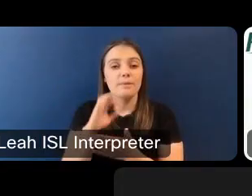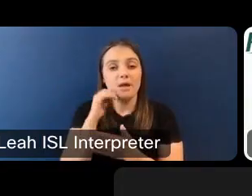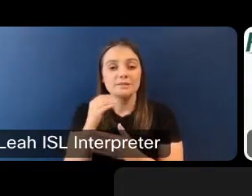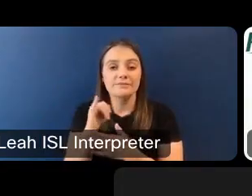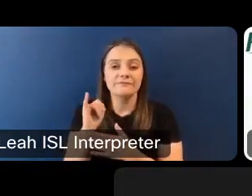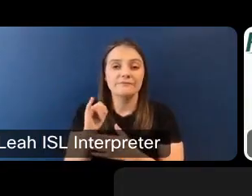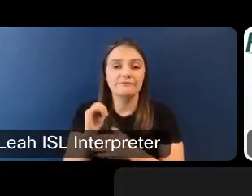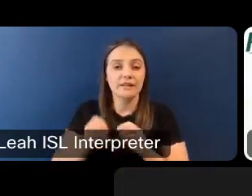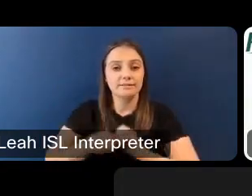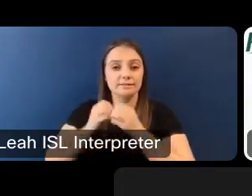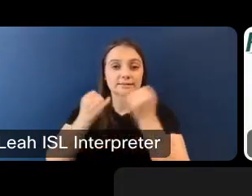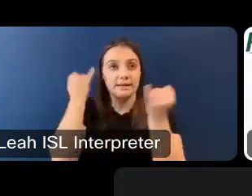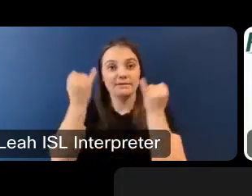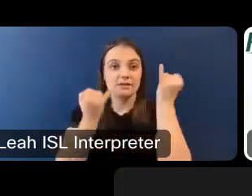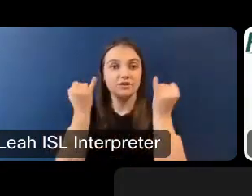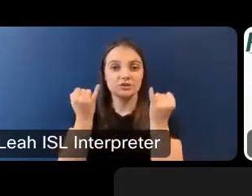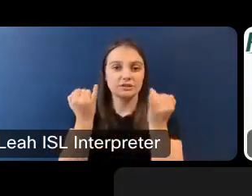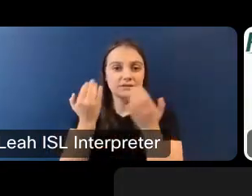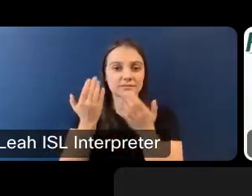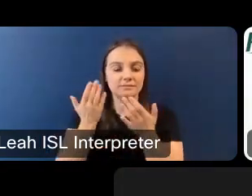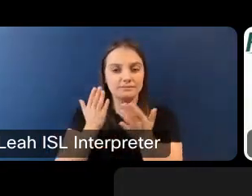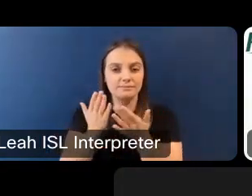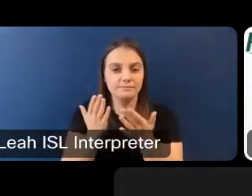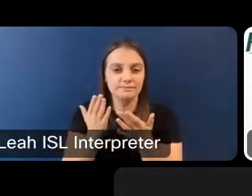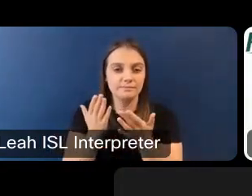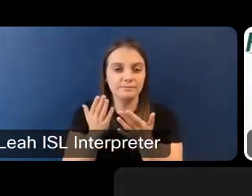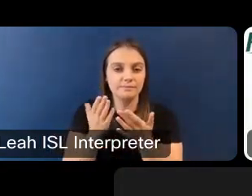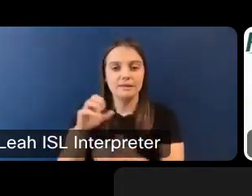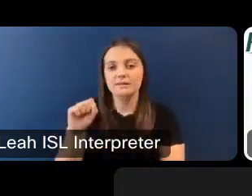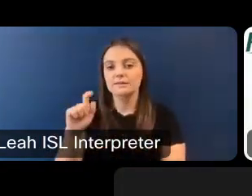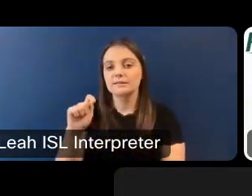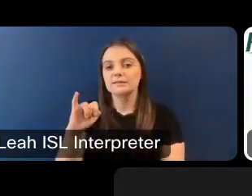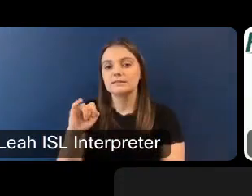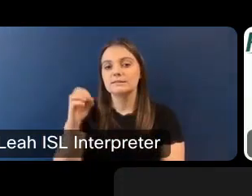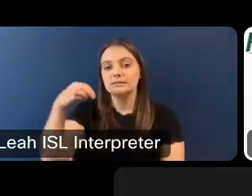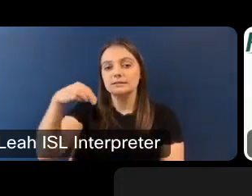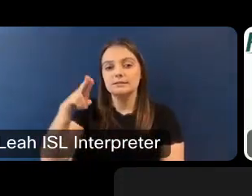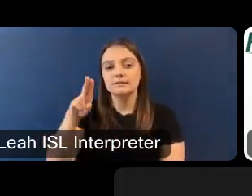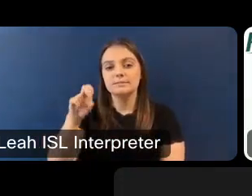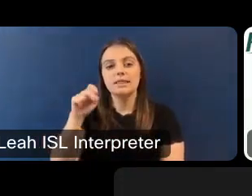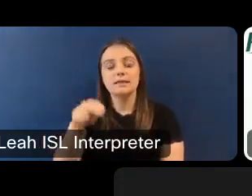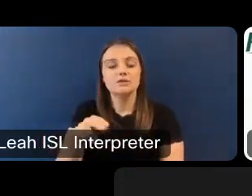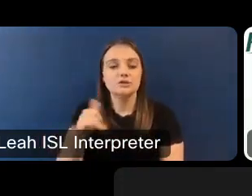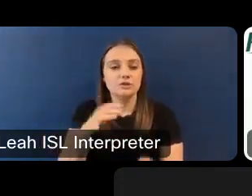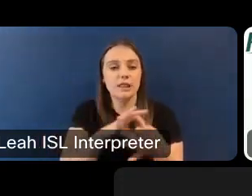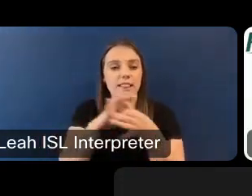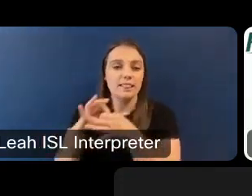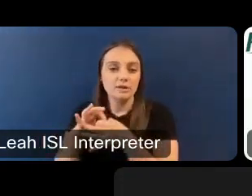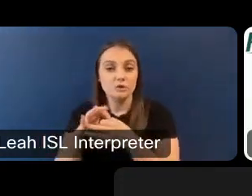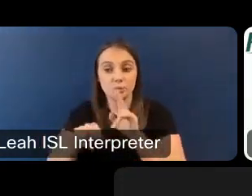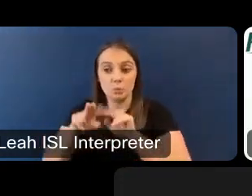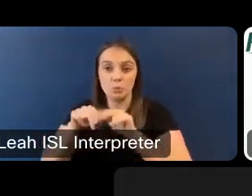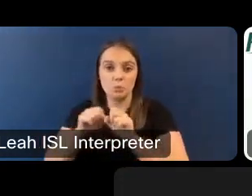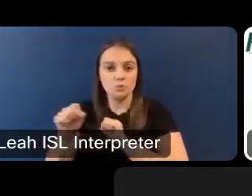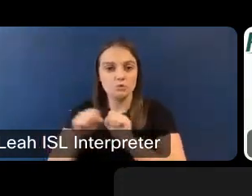side as well, that the simulation piece would either be leading to some kind of innovative new service